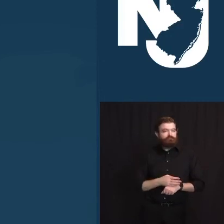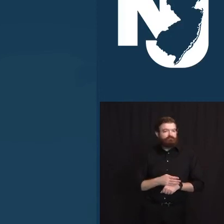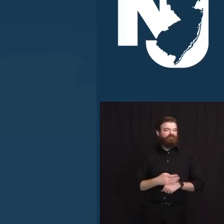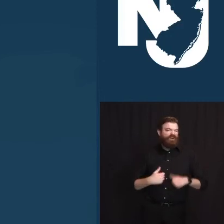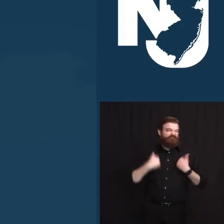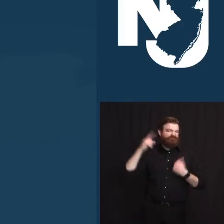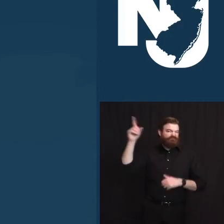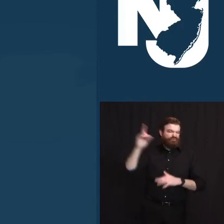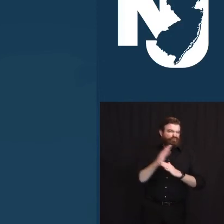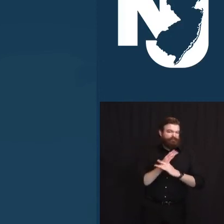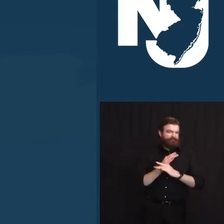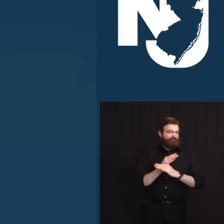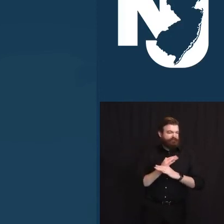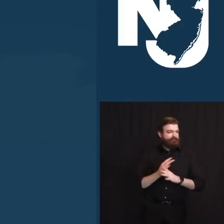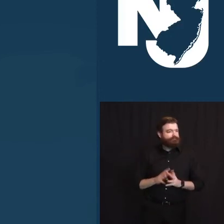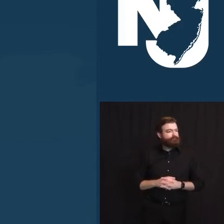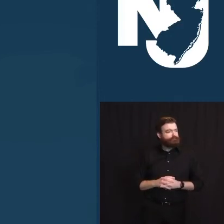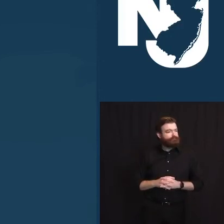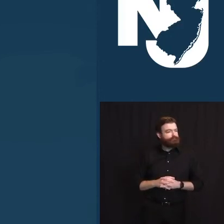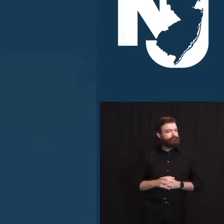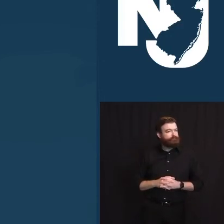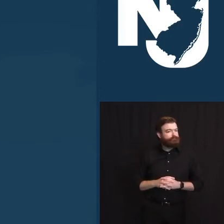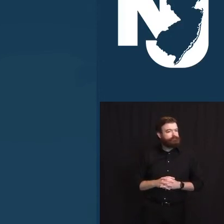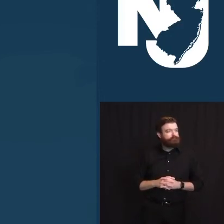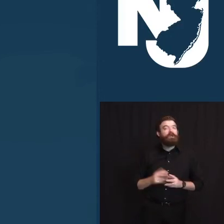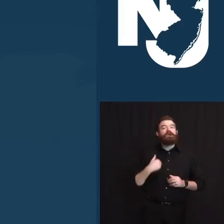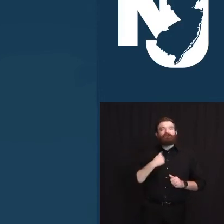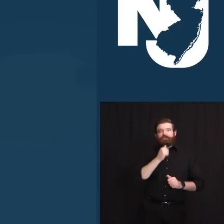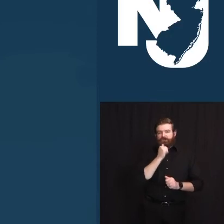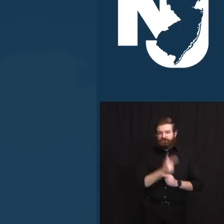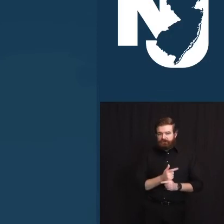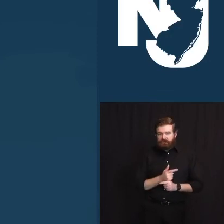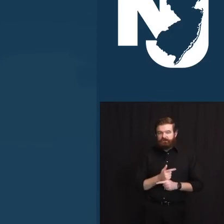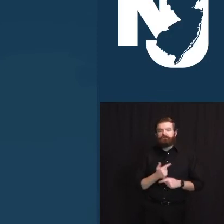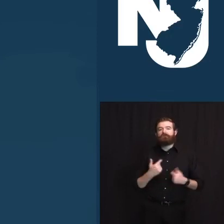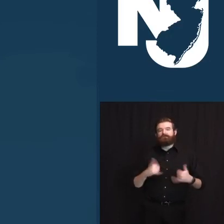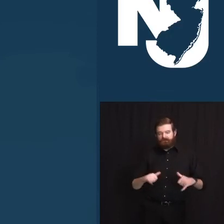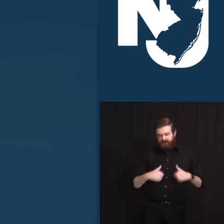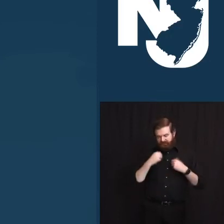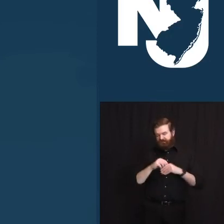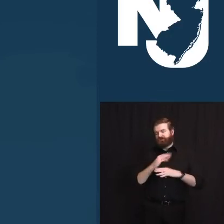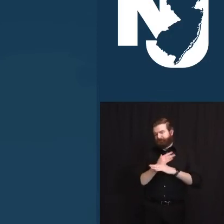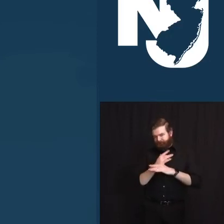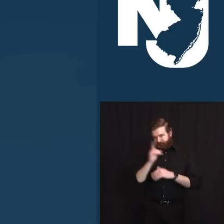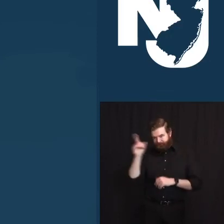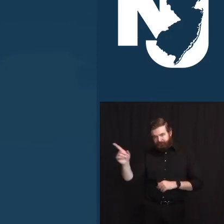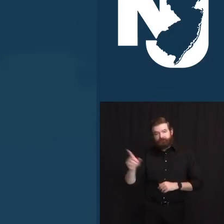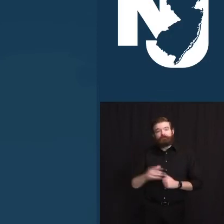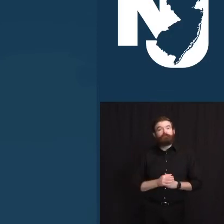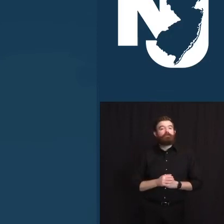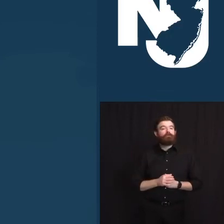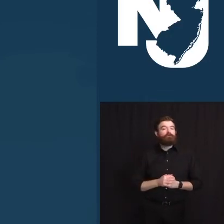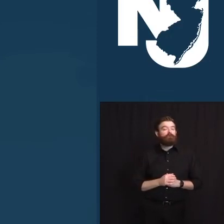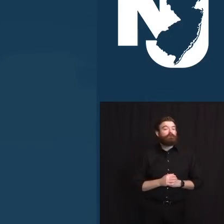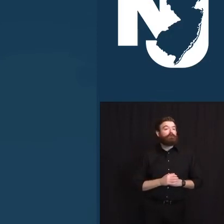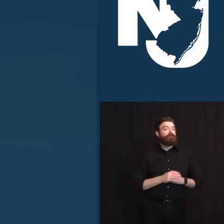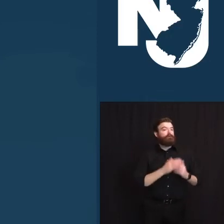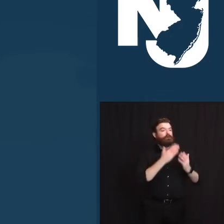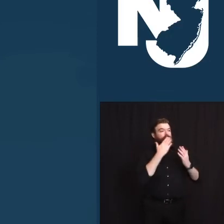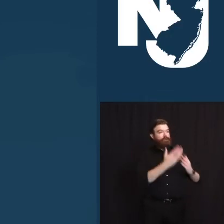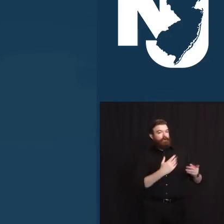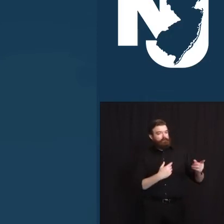sister, Winnie, also back in his homeland. We thank Klaus for choosing to be part of our New Jersey family, for looking after